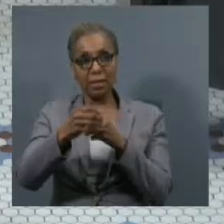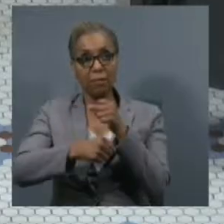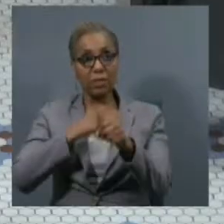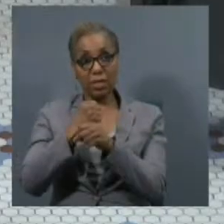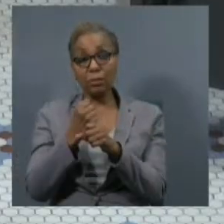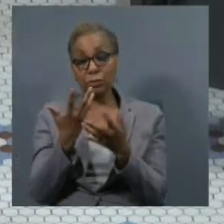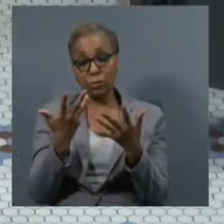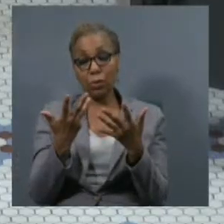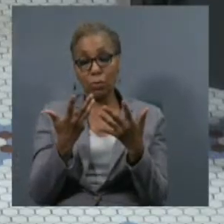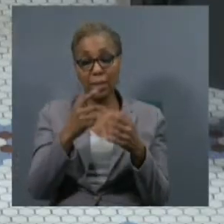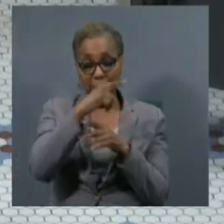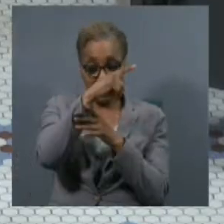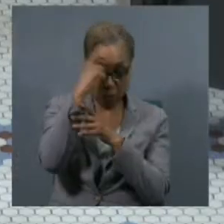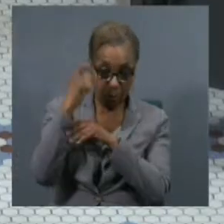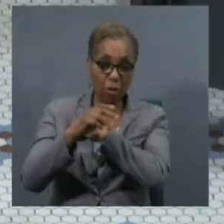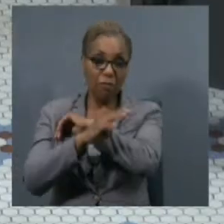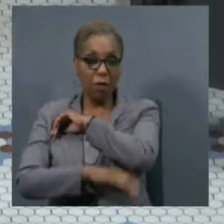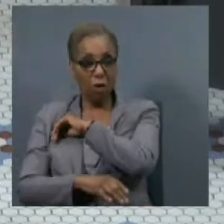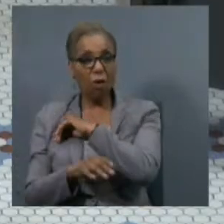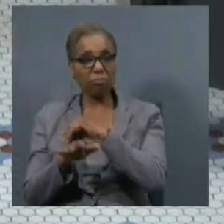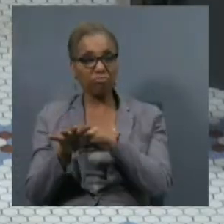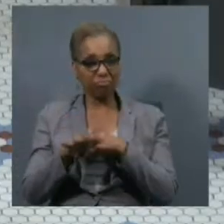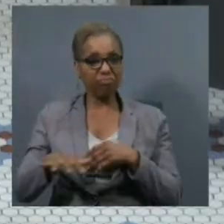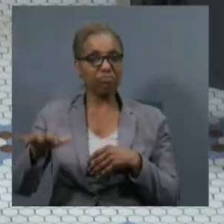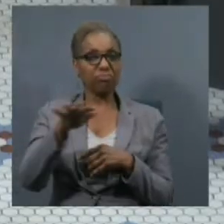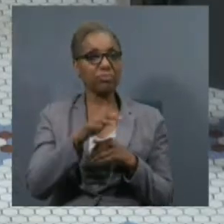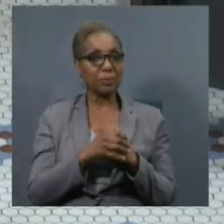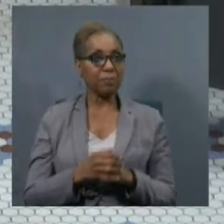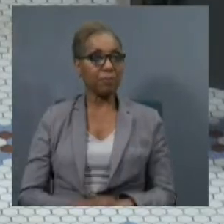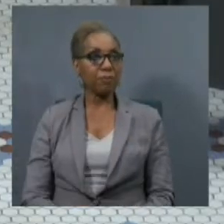this summer or fall. Okay, thank you. Mm-hmm.